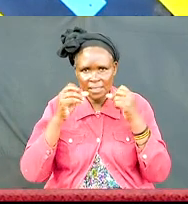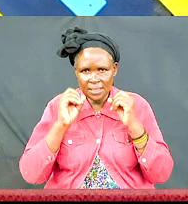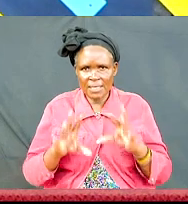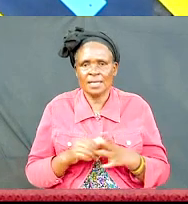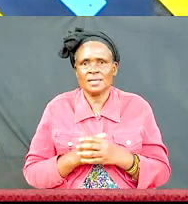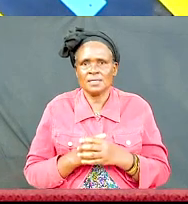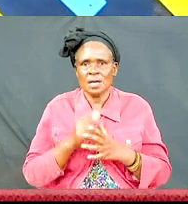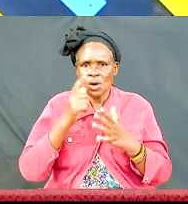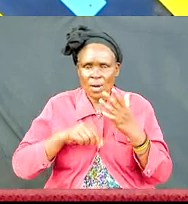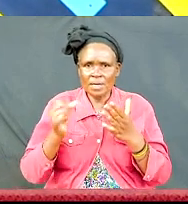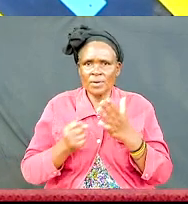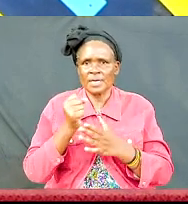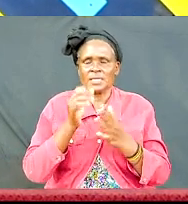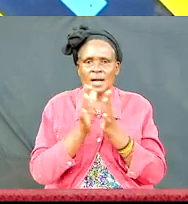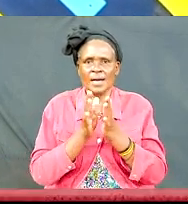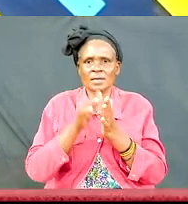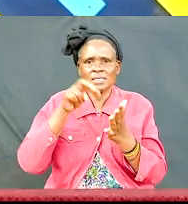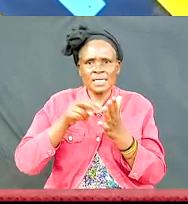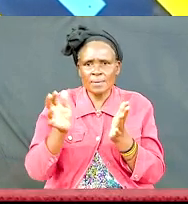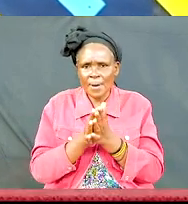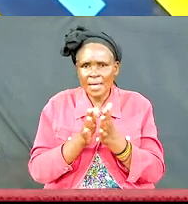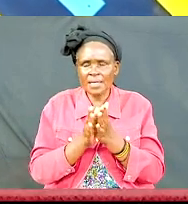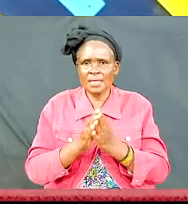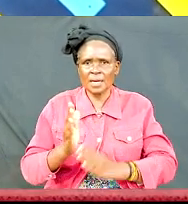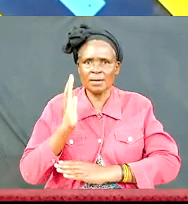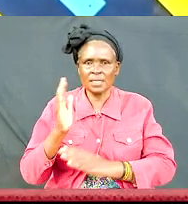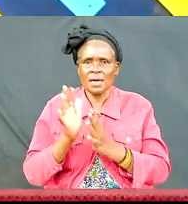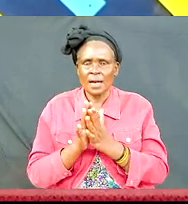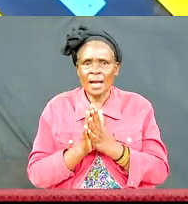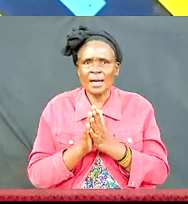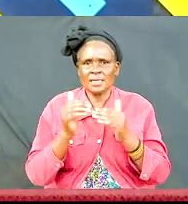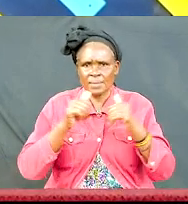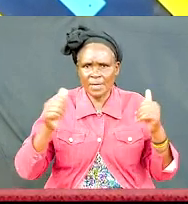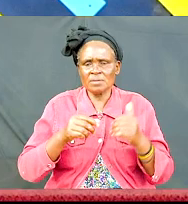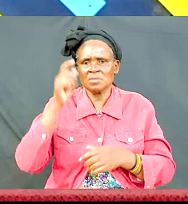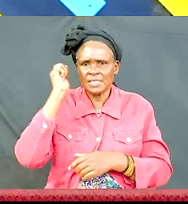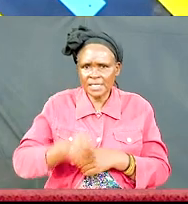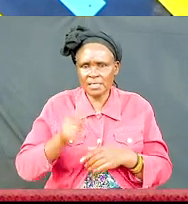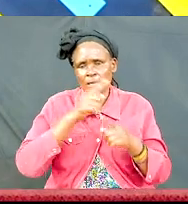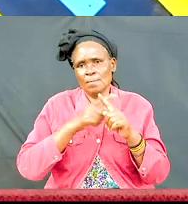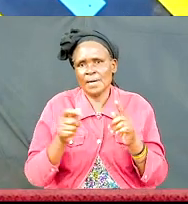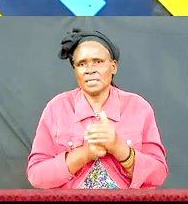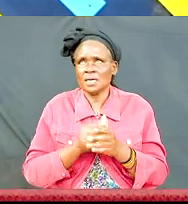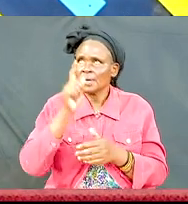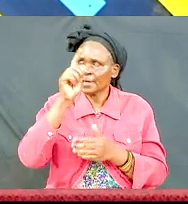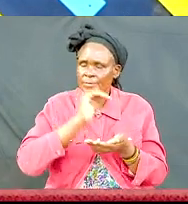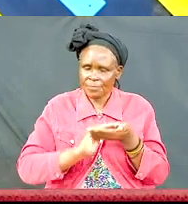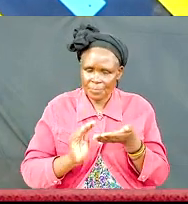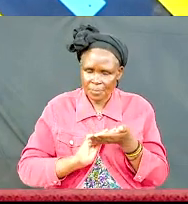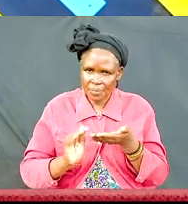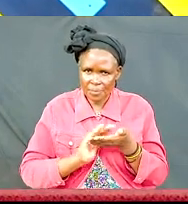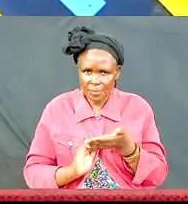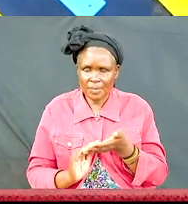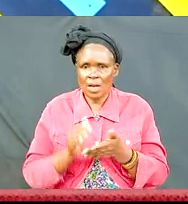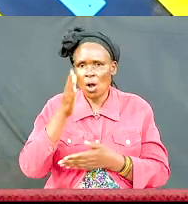of a hated race, stung by the prejudice, suffering injustice, yet he forgives. God